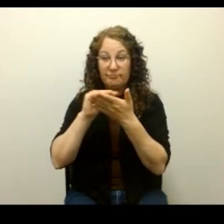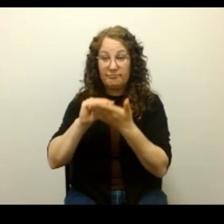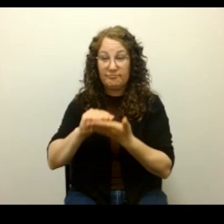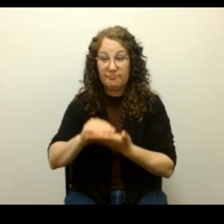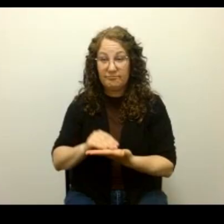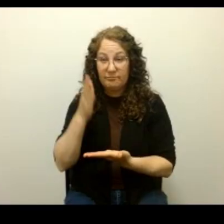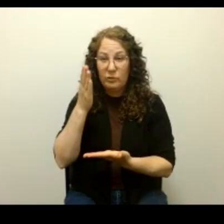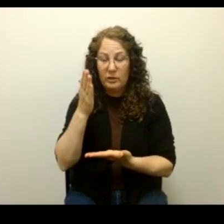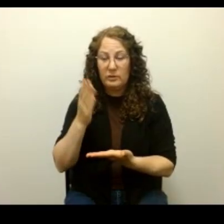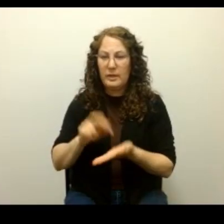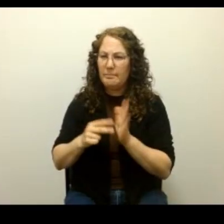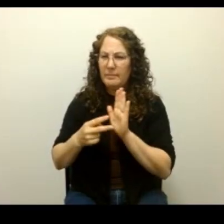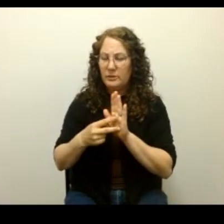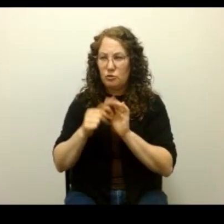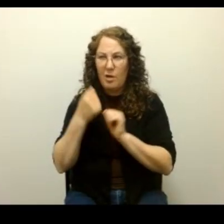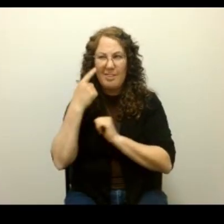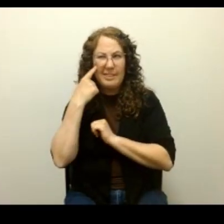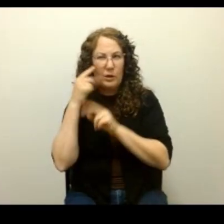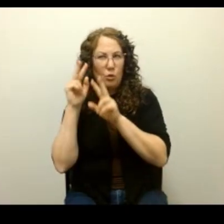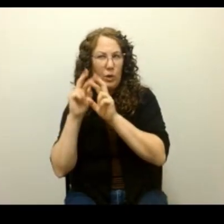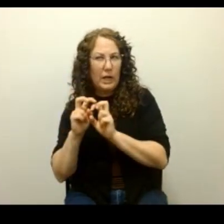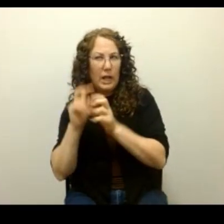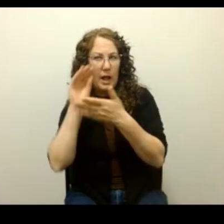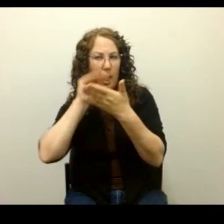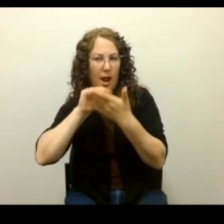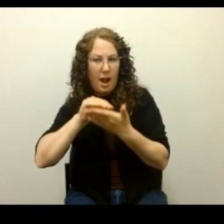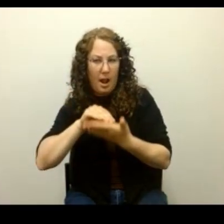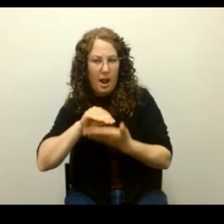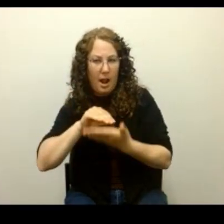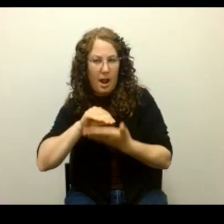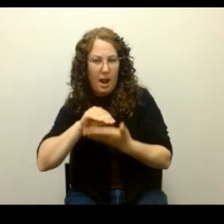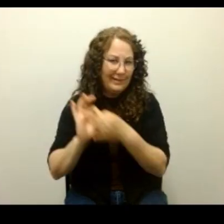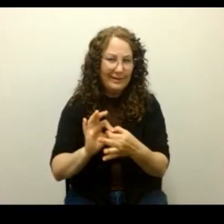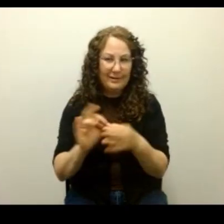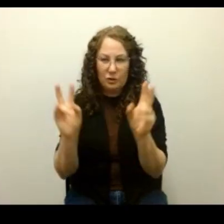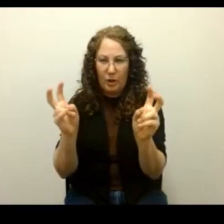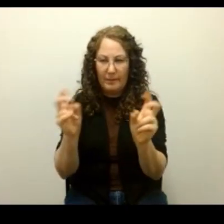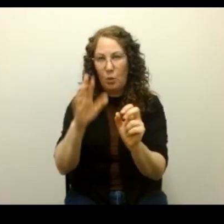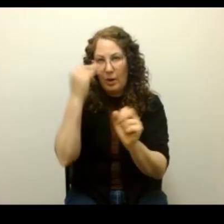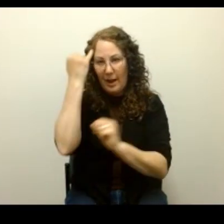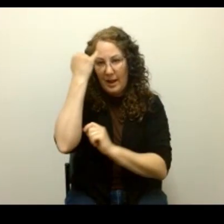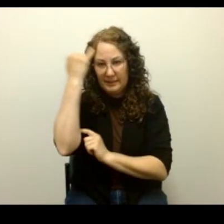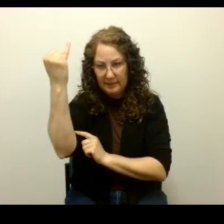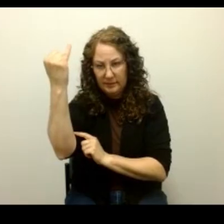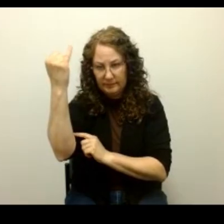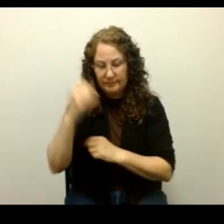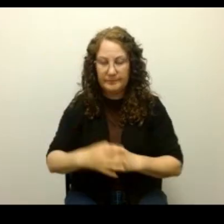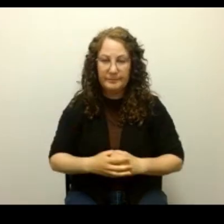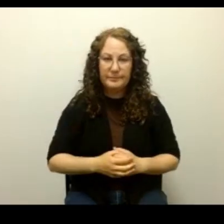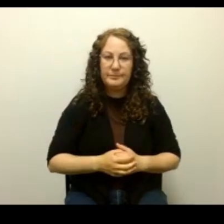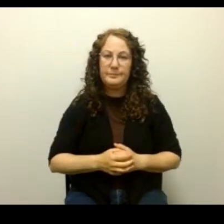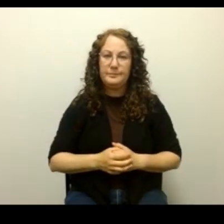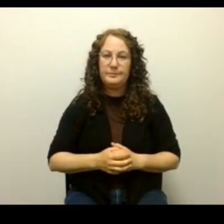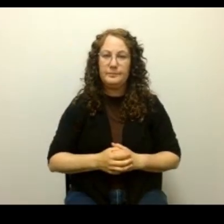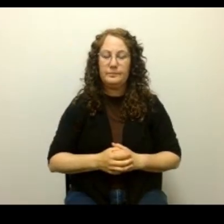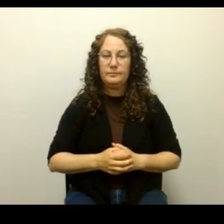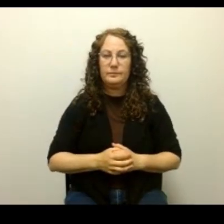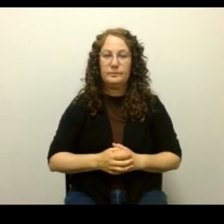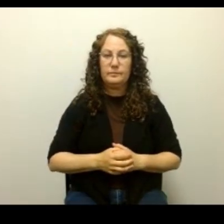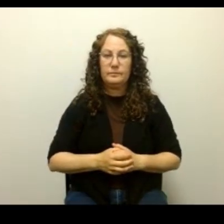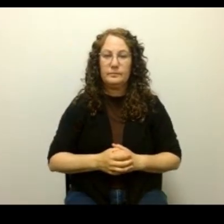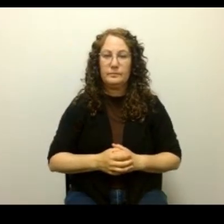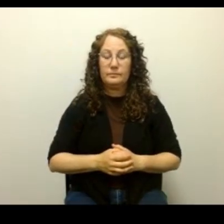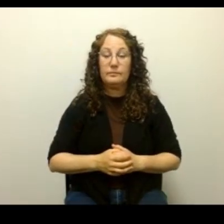your ability to think critically on the topic or idea that you have chosen. For